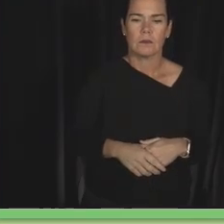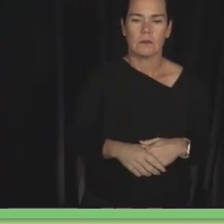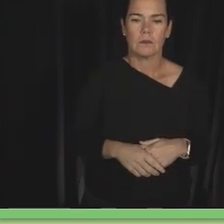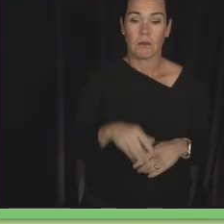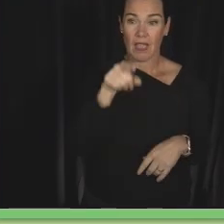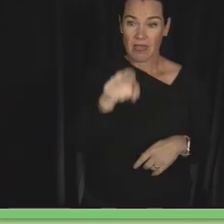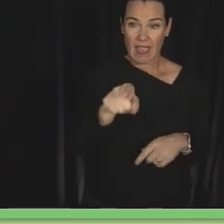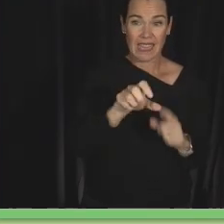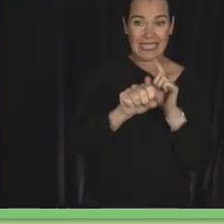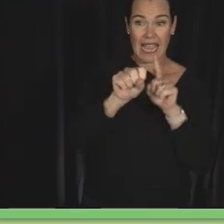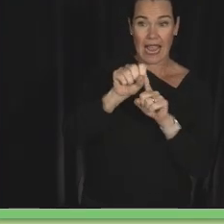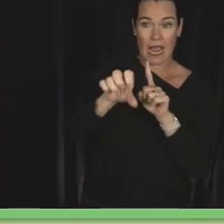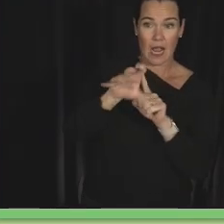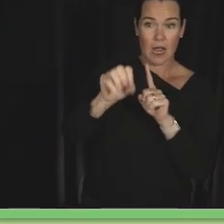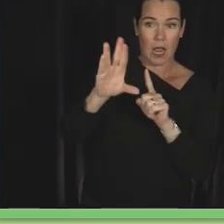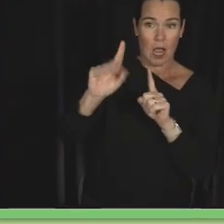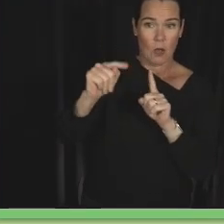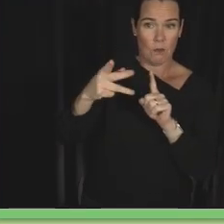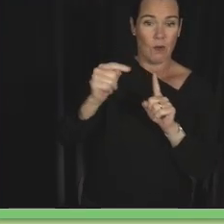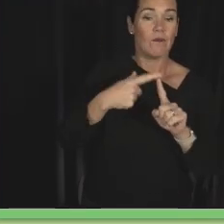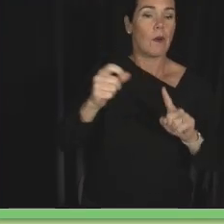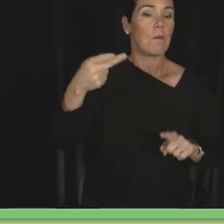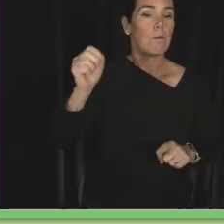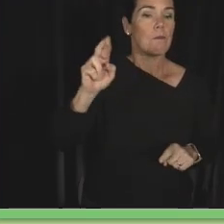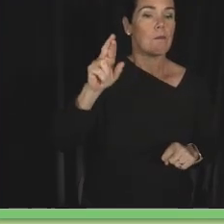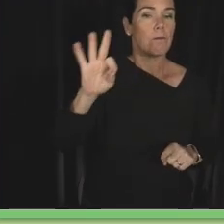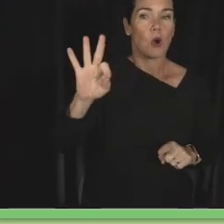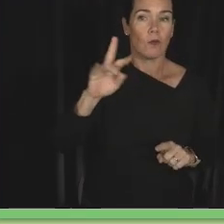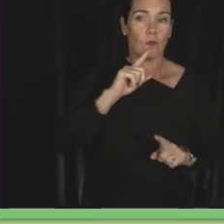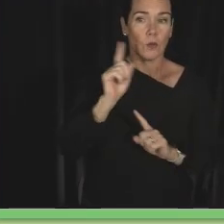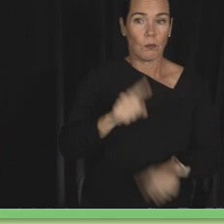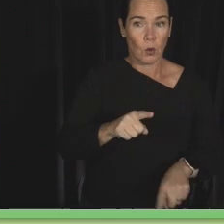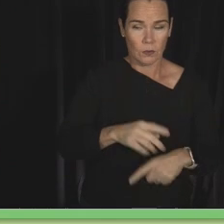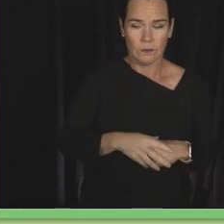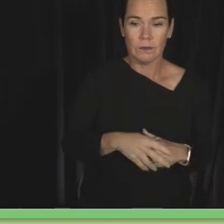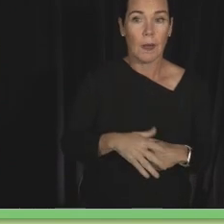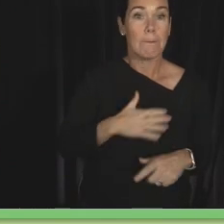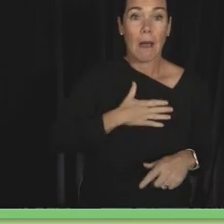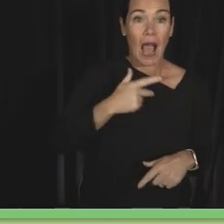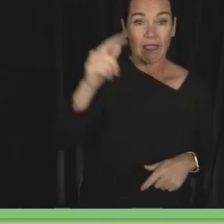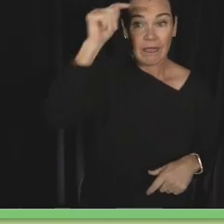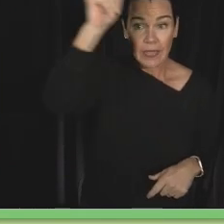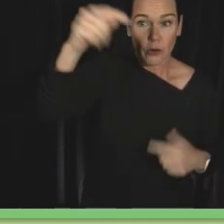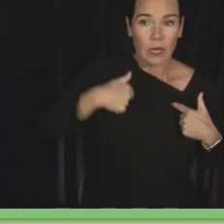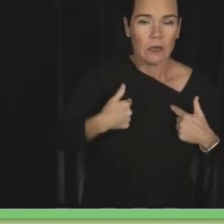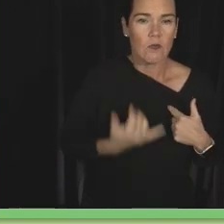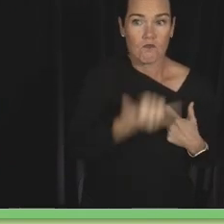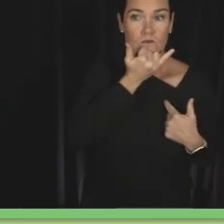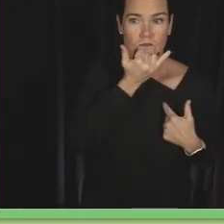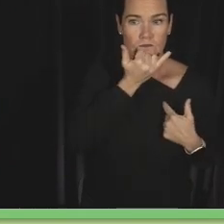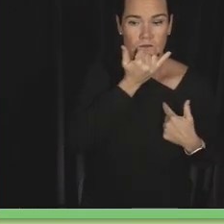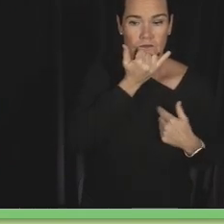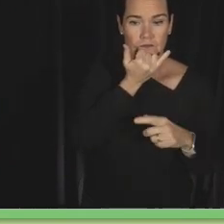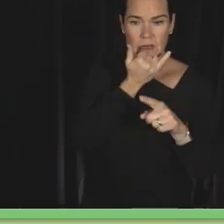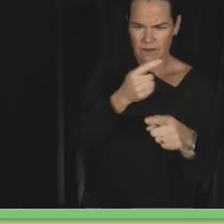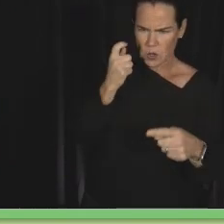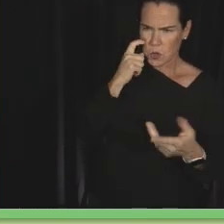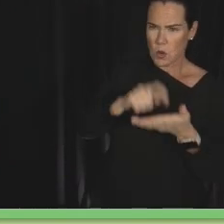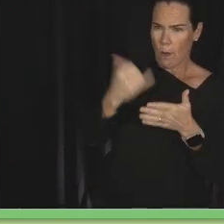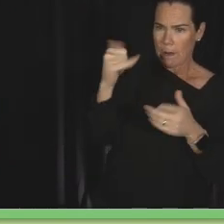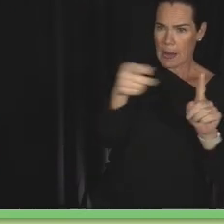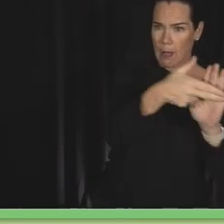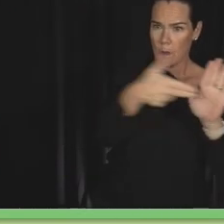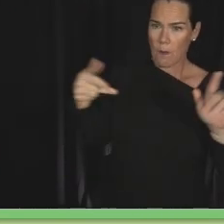This is the output of the perf report command, and my theory was totally wrong. If you look at the symbol that's highlighted and